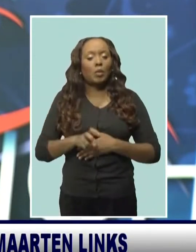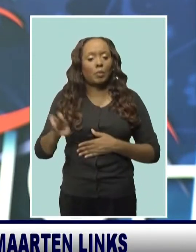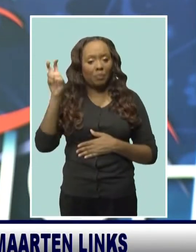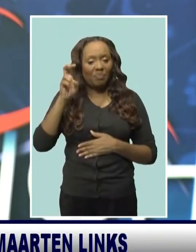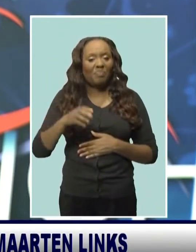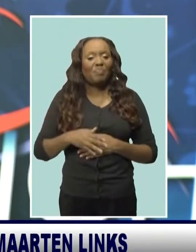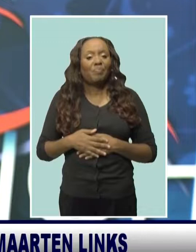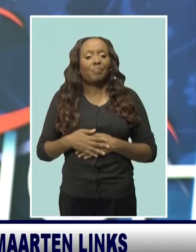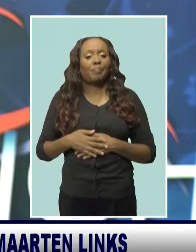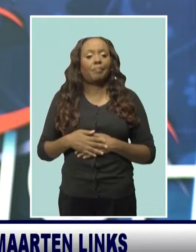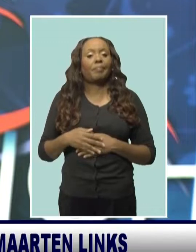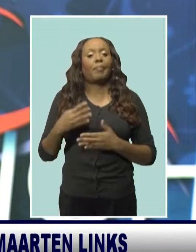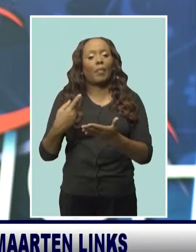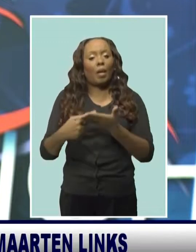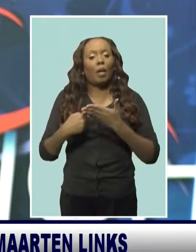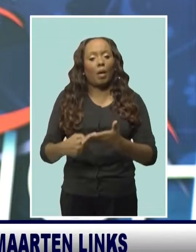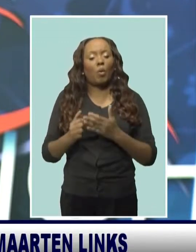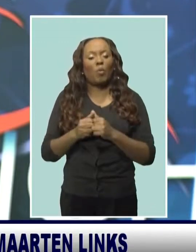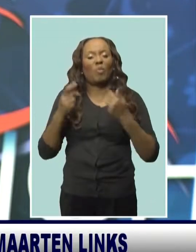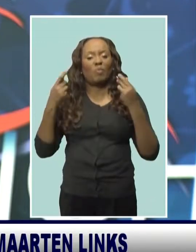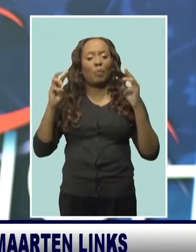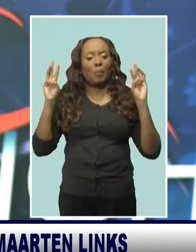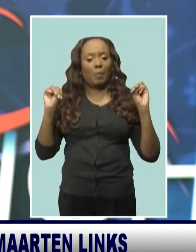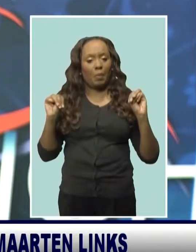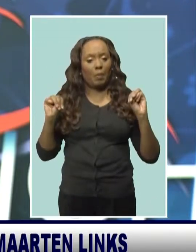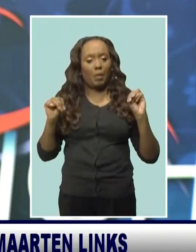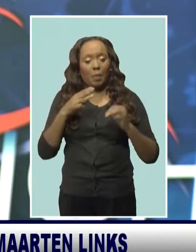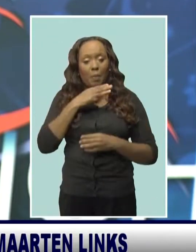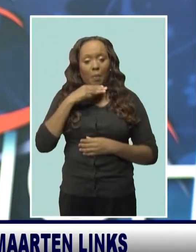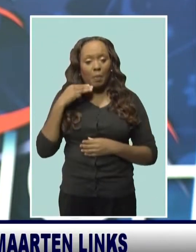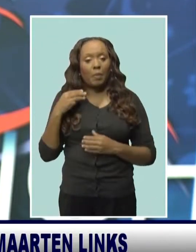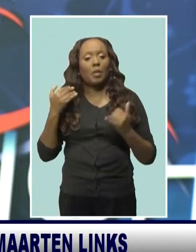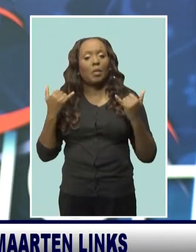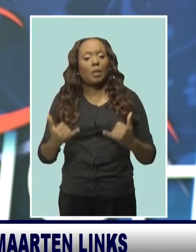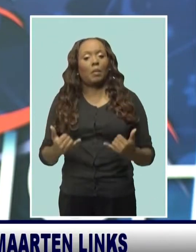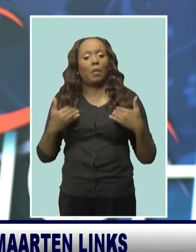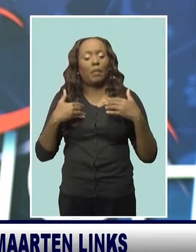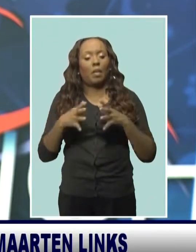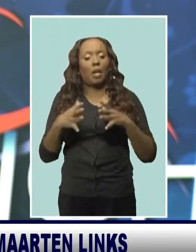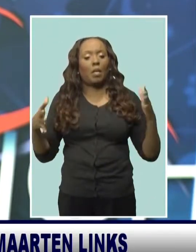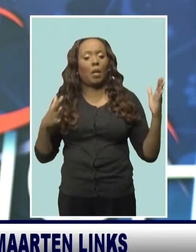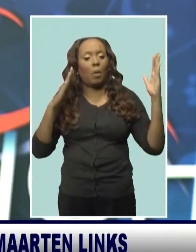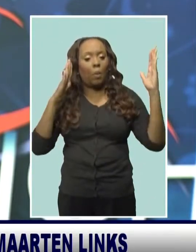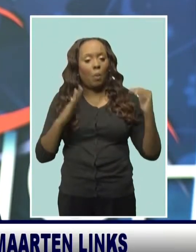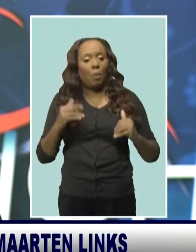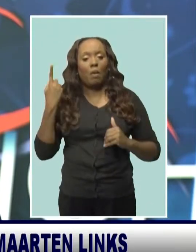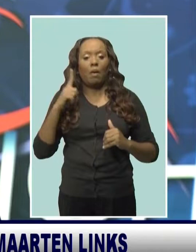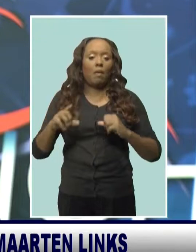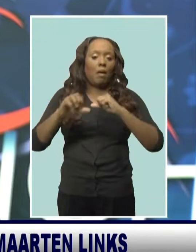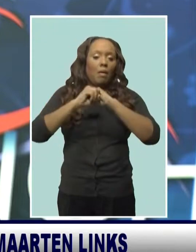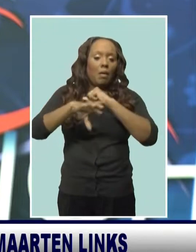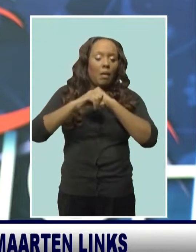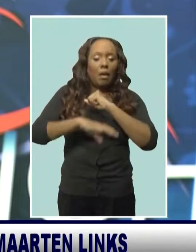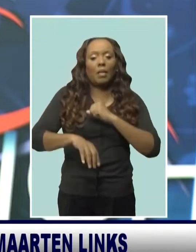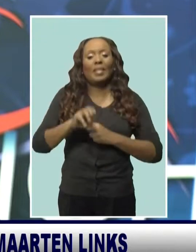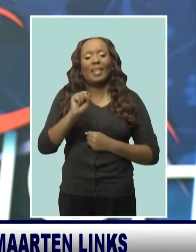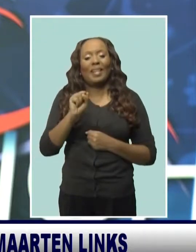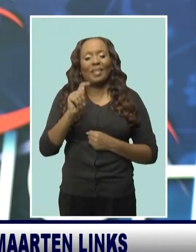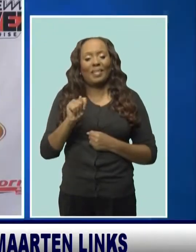following talks with Prime Minister Mia Amal Motley, she now has a sense of hope in promoting her country's tourism product.